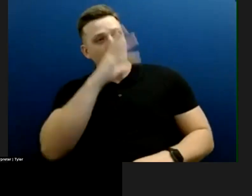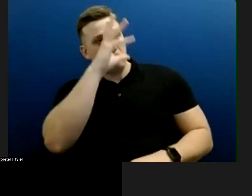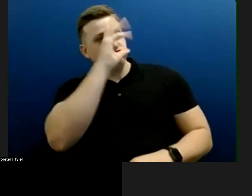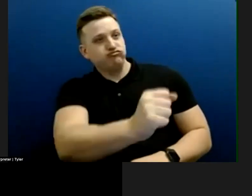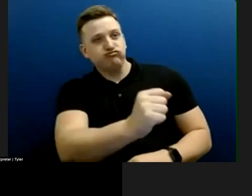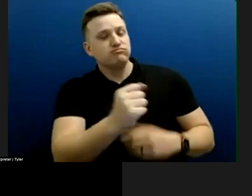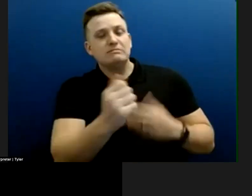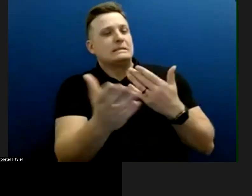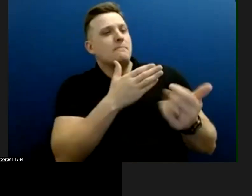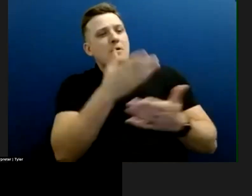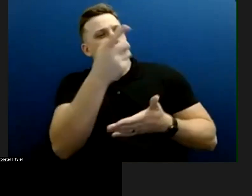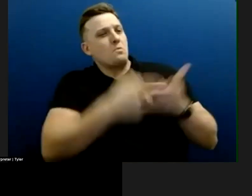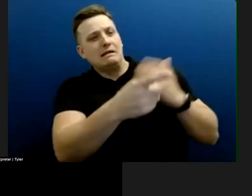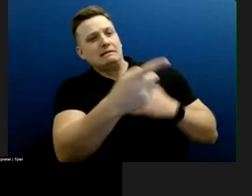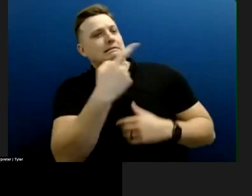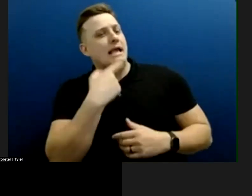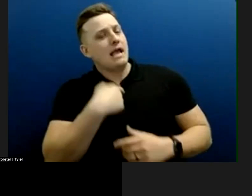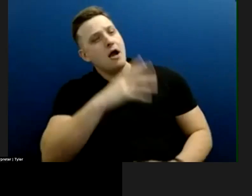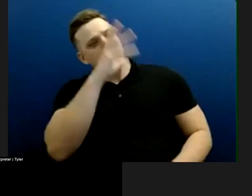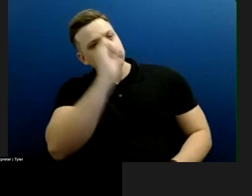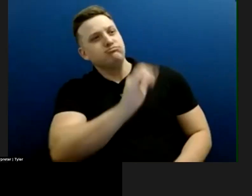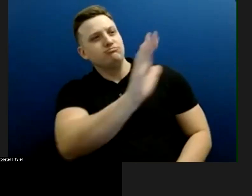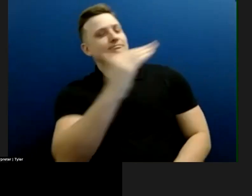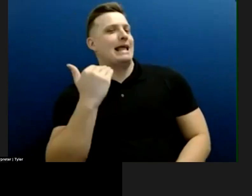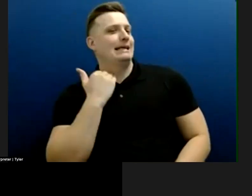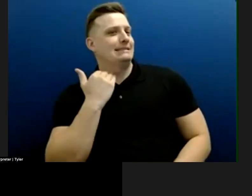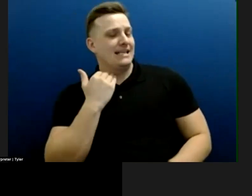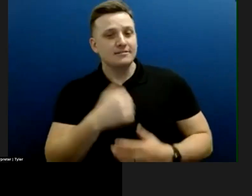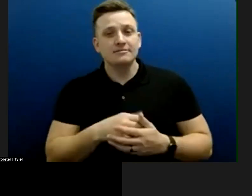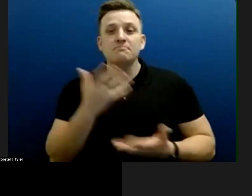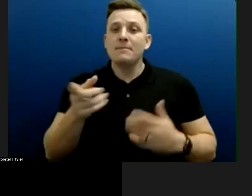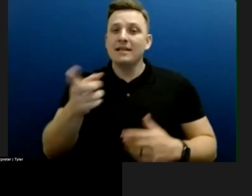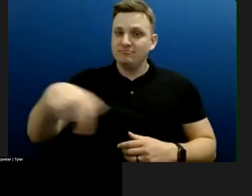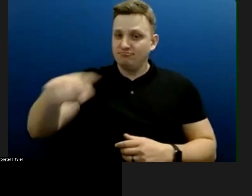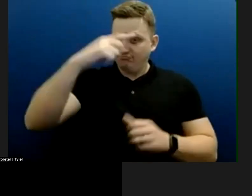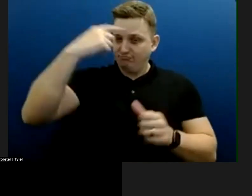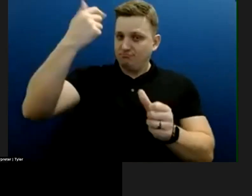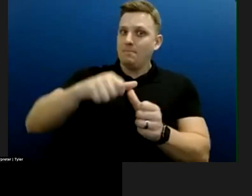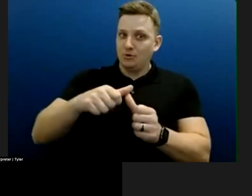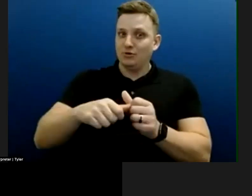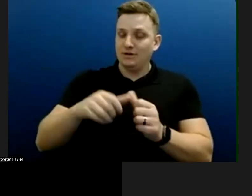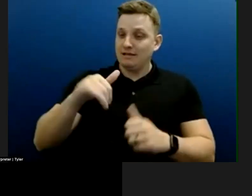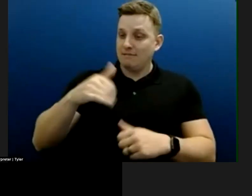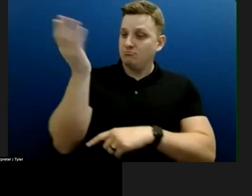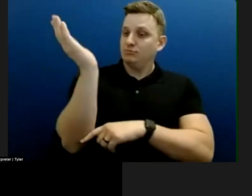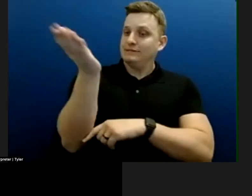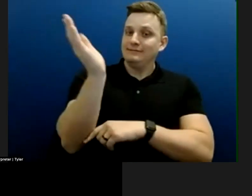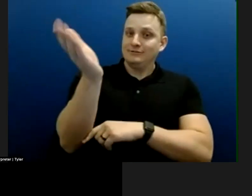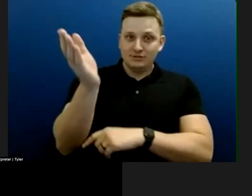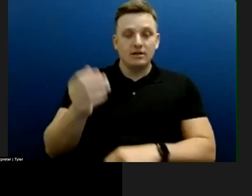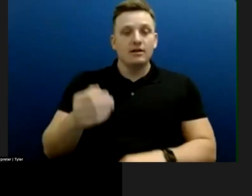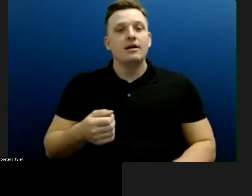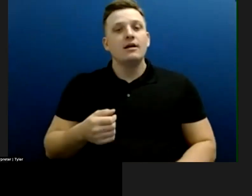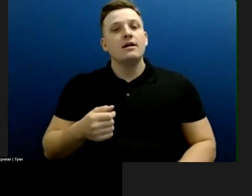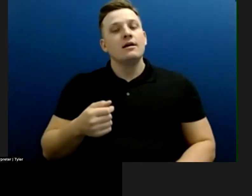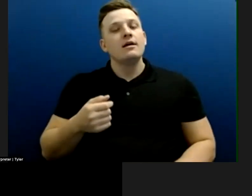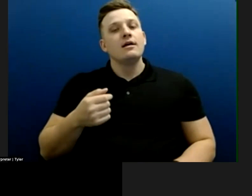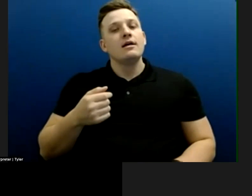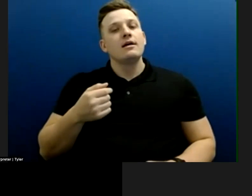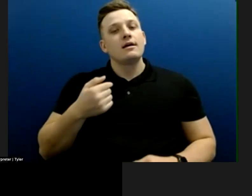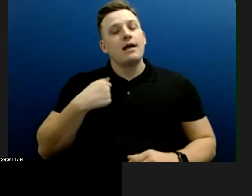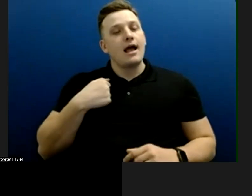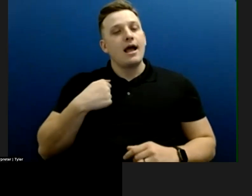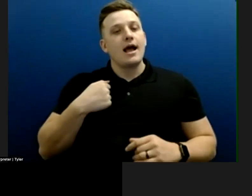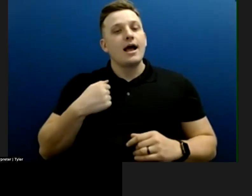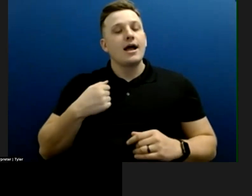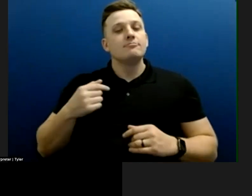to listen to." And some of you may remember that I started a presentation with a telephone book that I